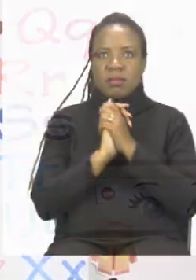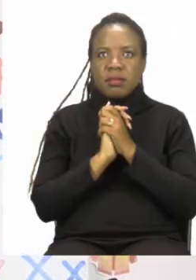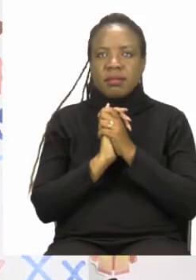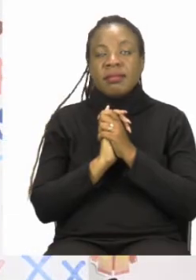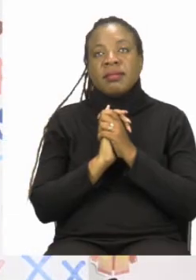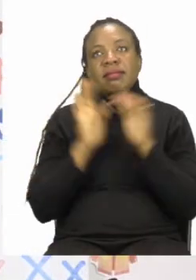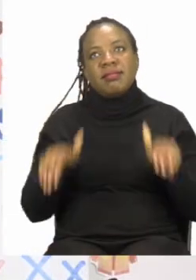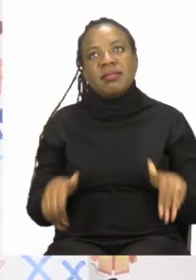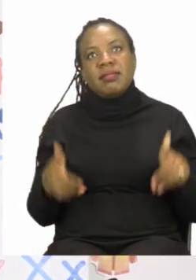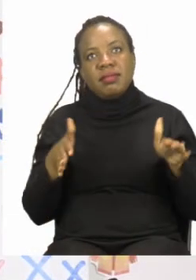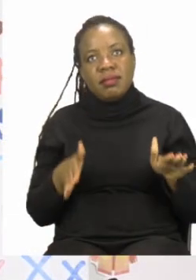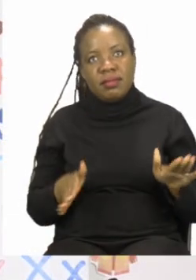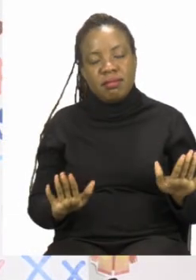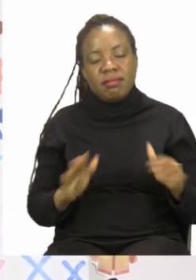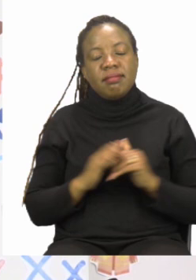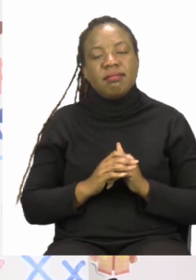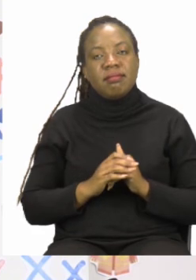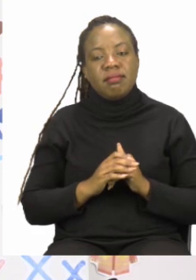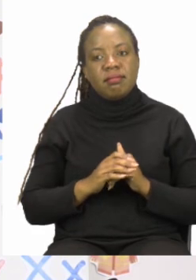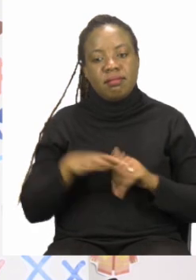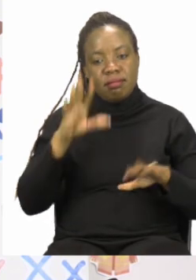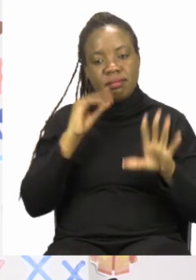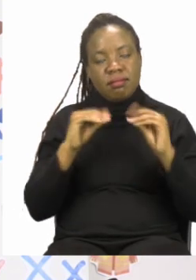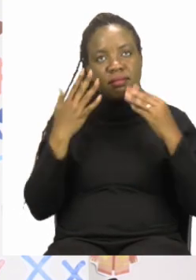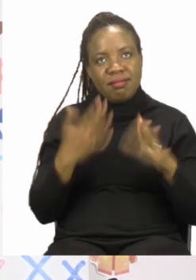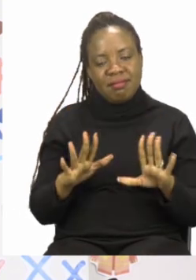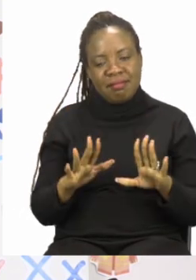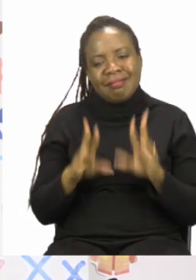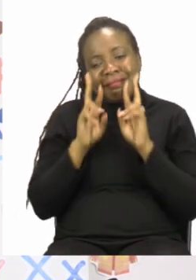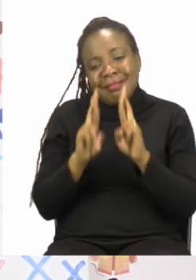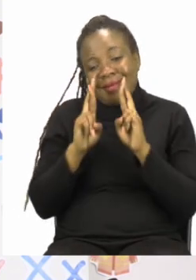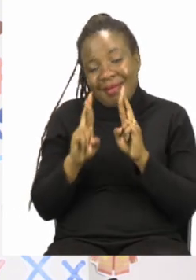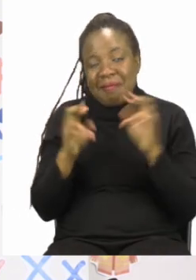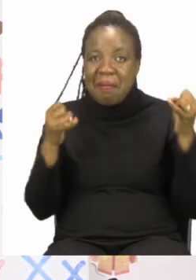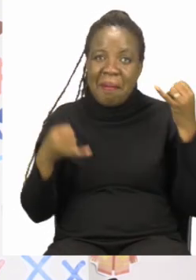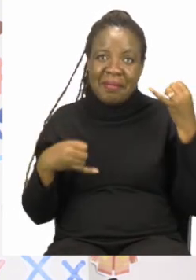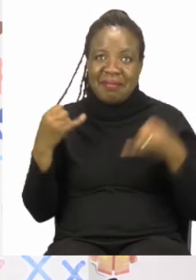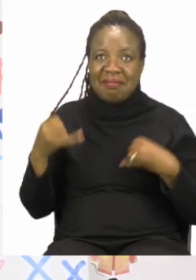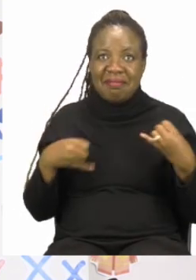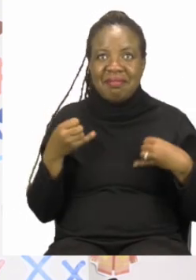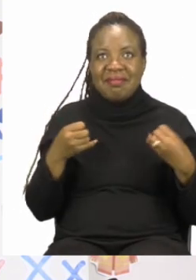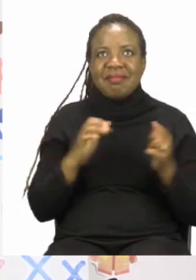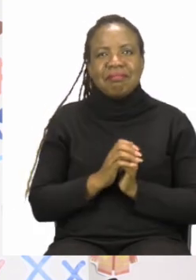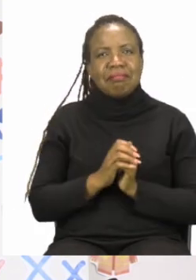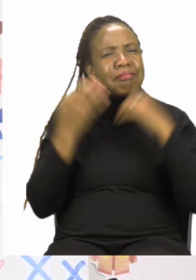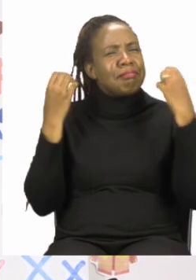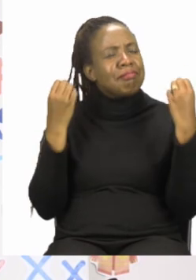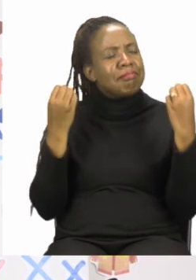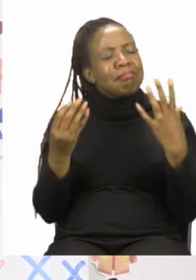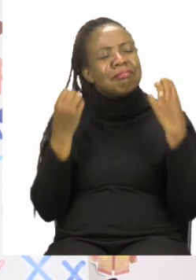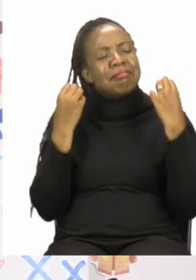Boys and girls, we are now done with our lesson, and I really hope you had fun. There are so many things to learn